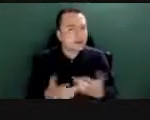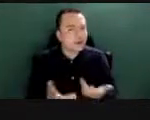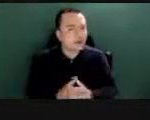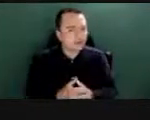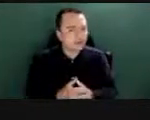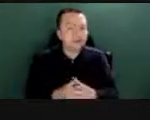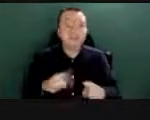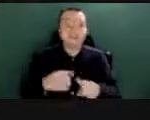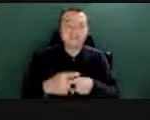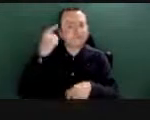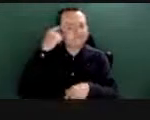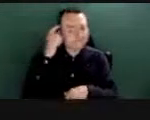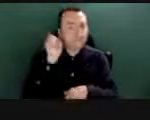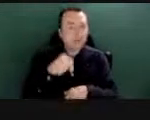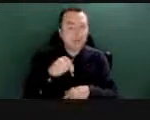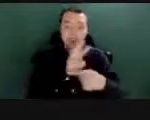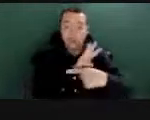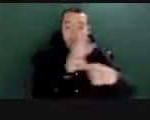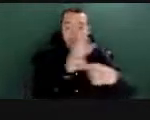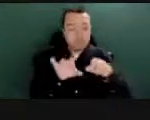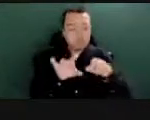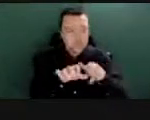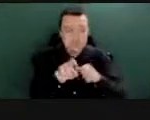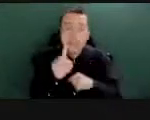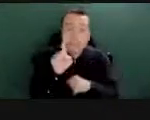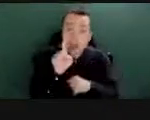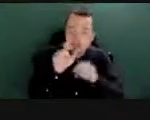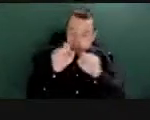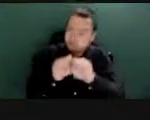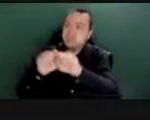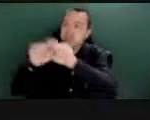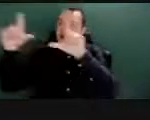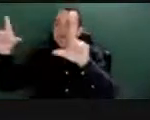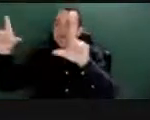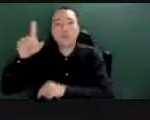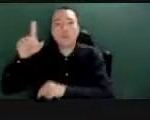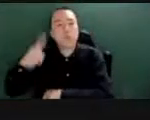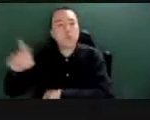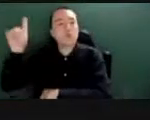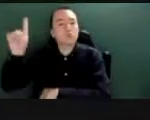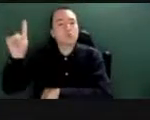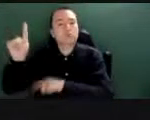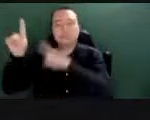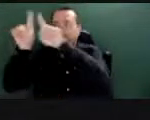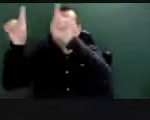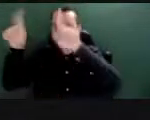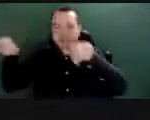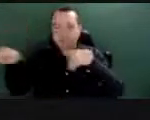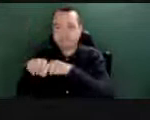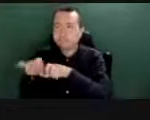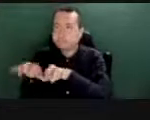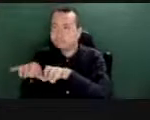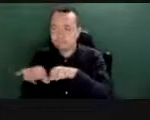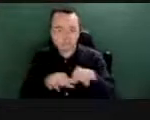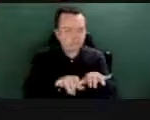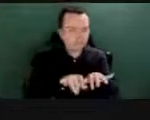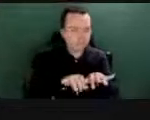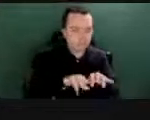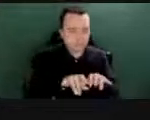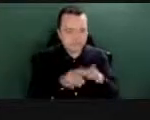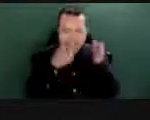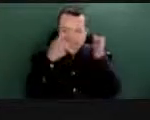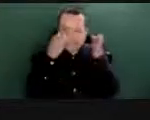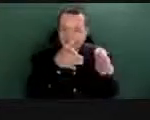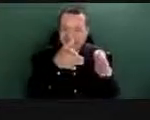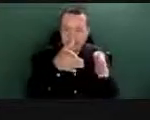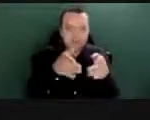so that you could then search into the collections without having to come to the collection itself. You could be on a PAHO website, you could be on